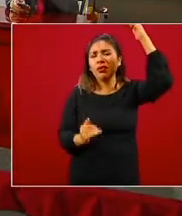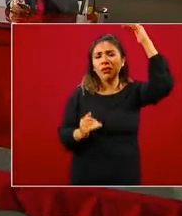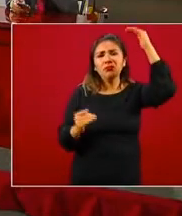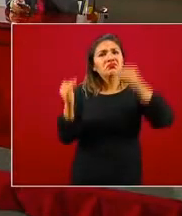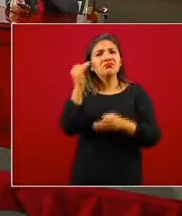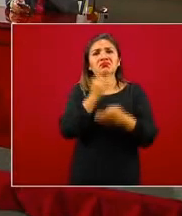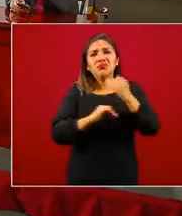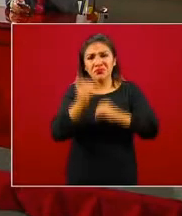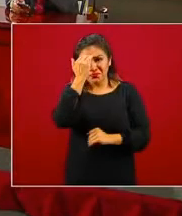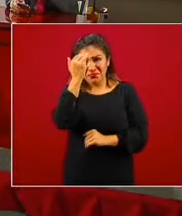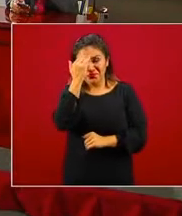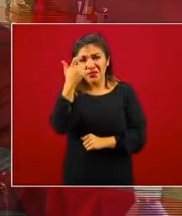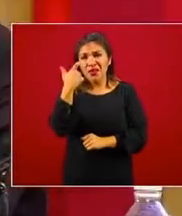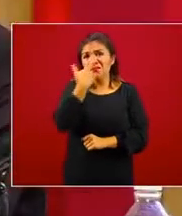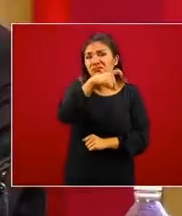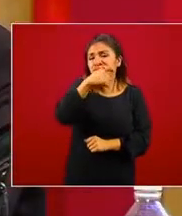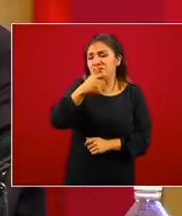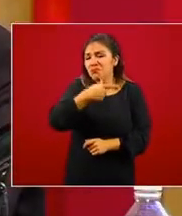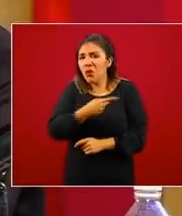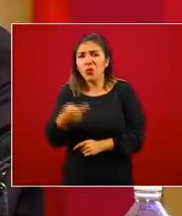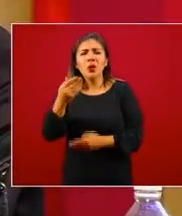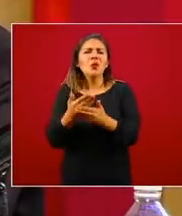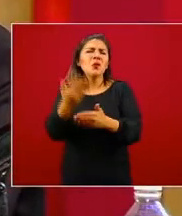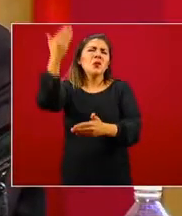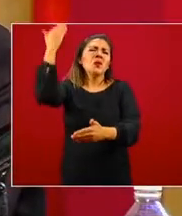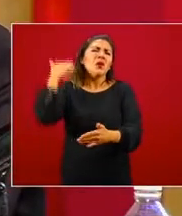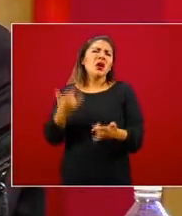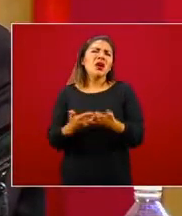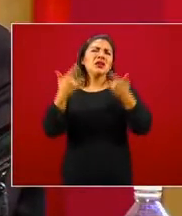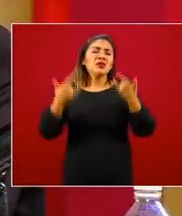polar opposites in terms of social stratum.